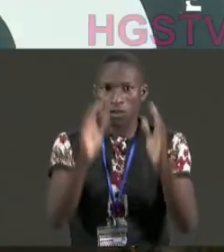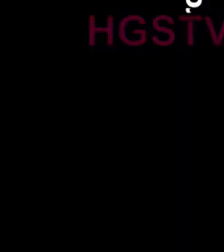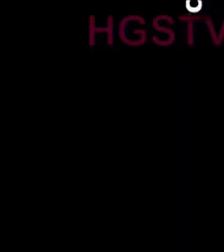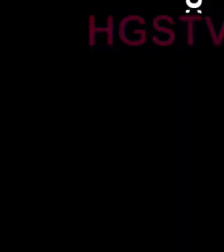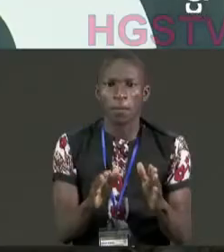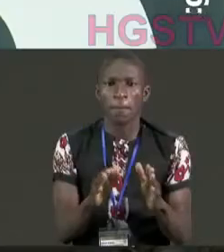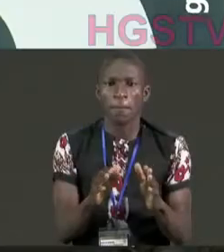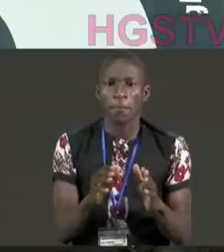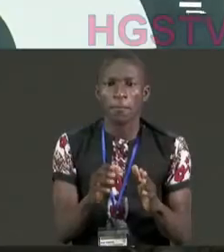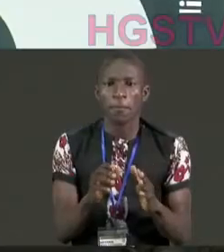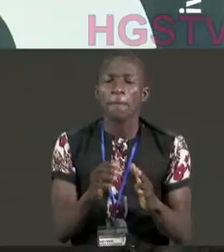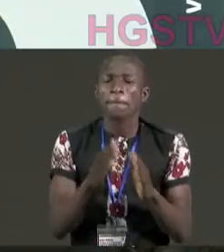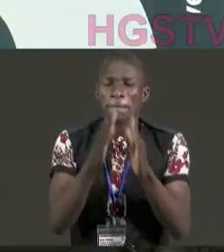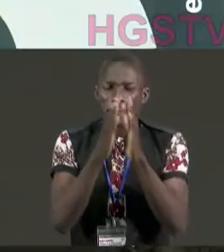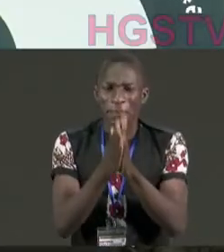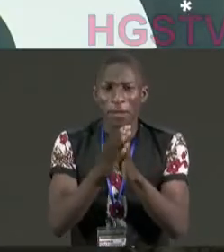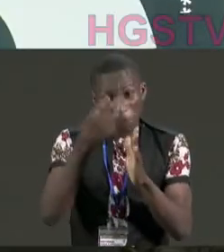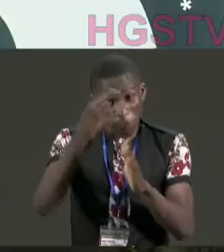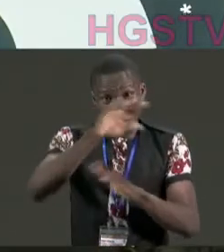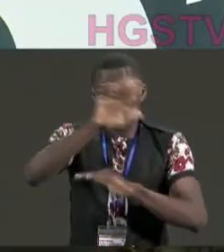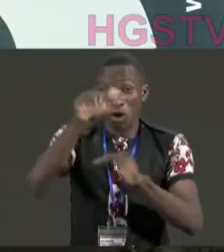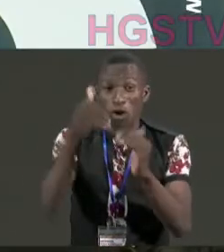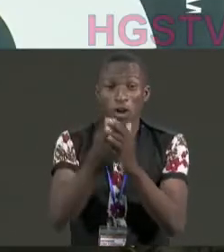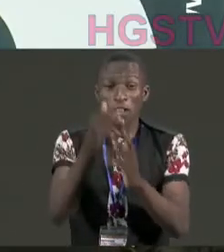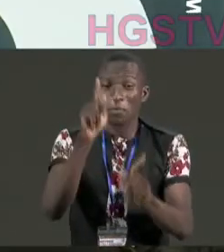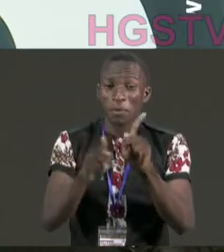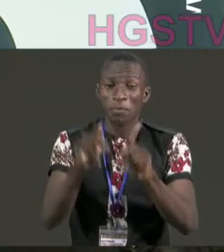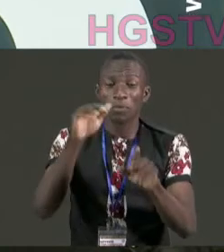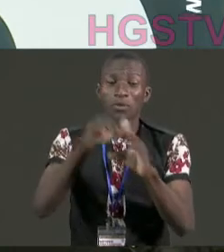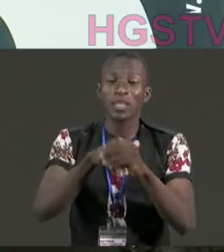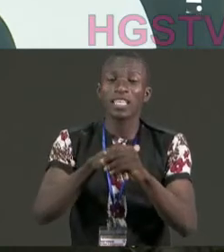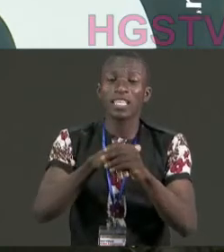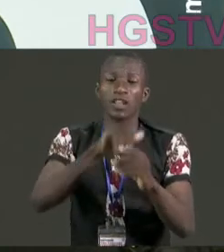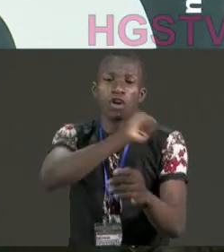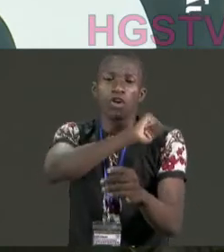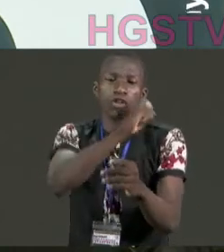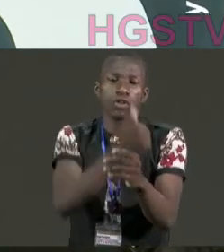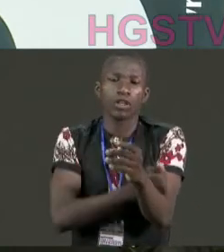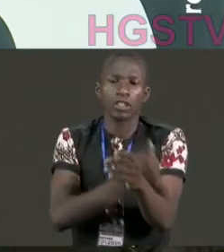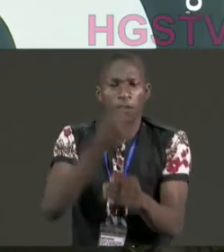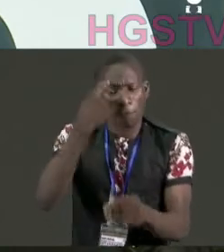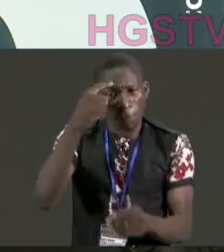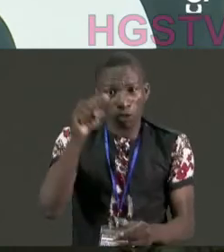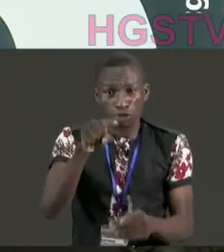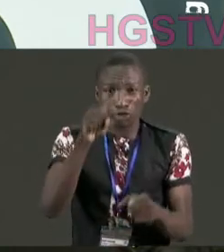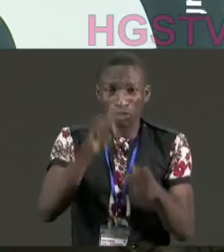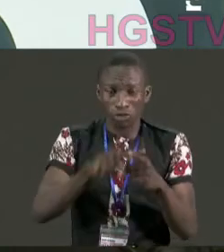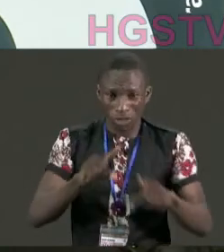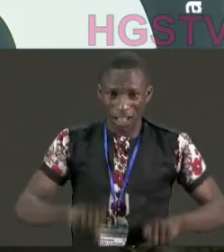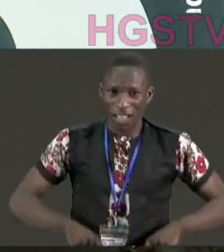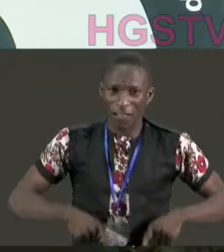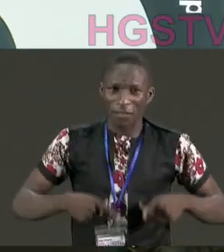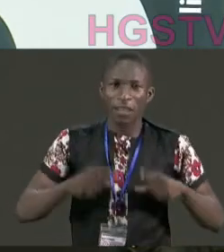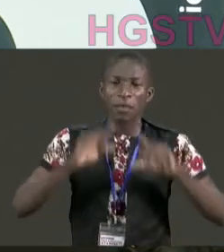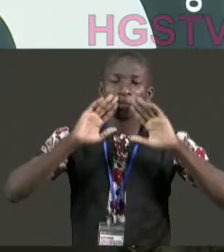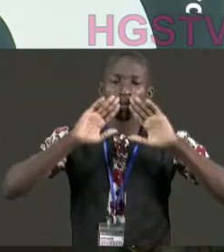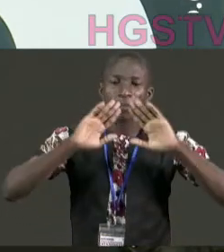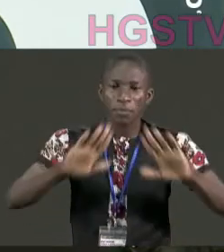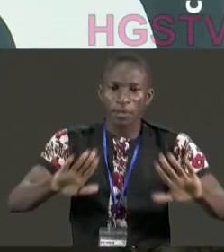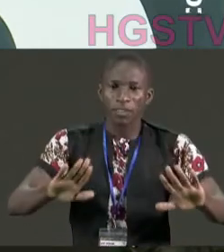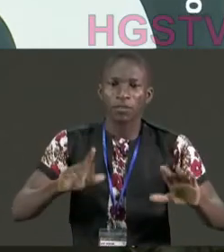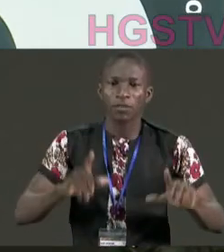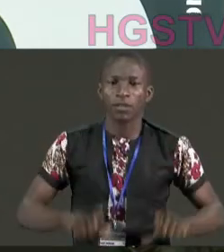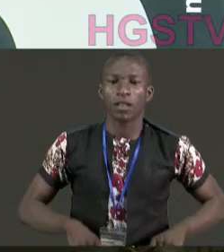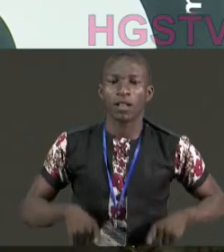Pray for all those who are in authority so that you can live a peaceable life.